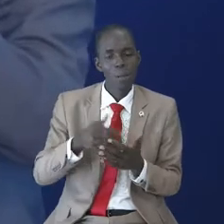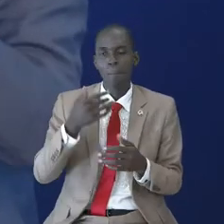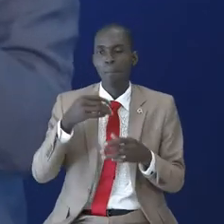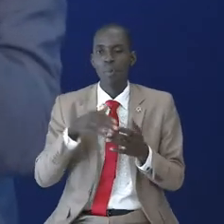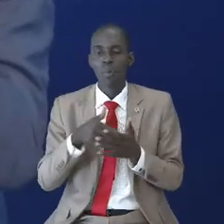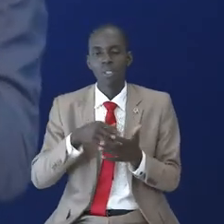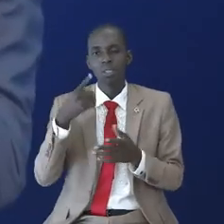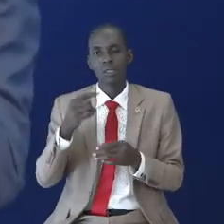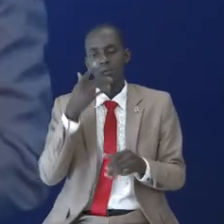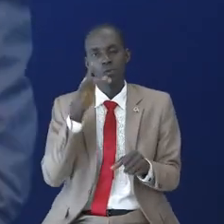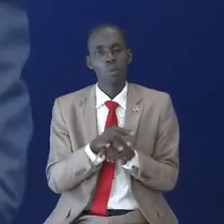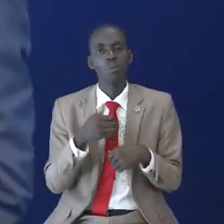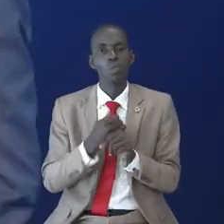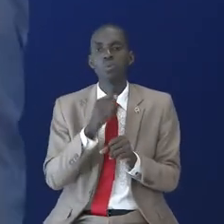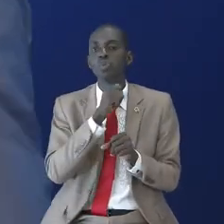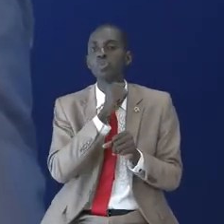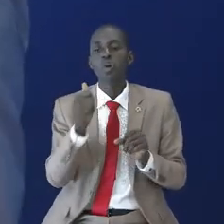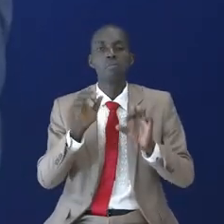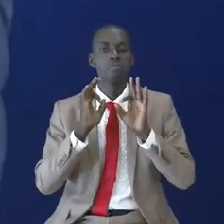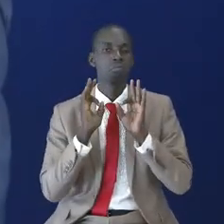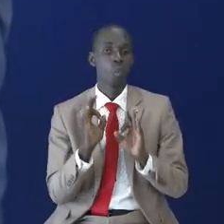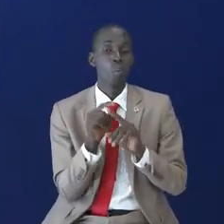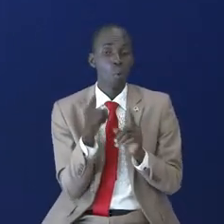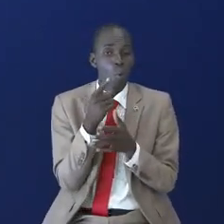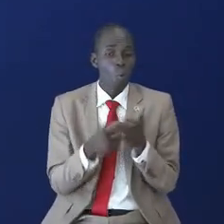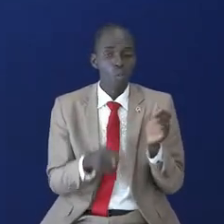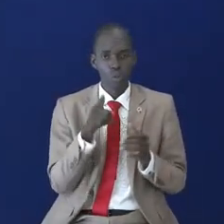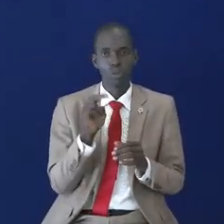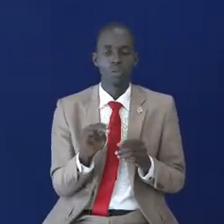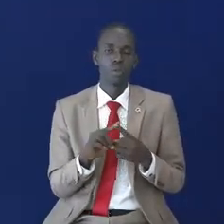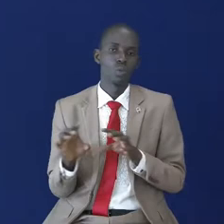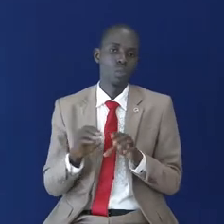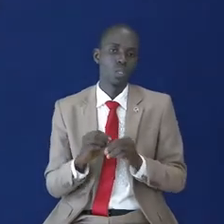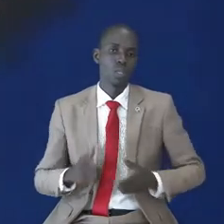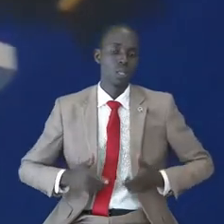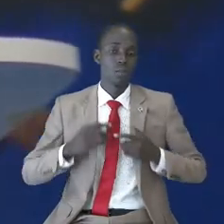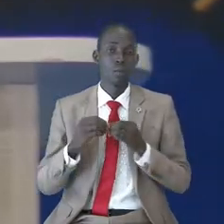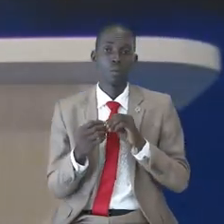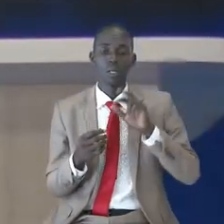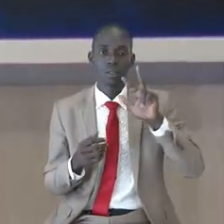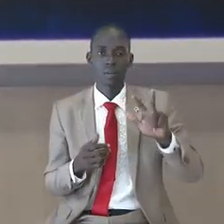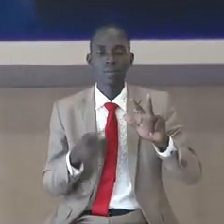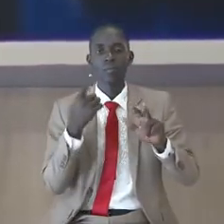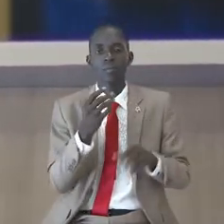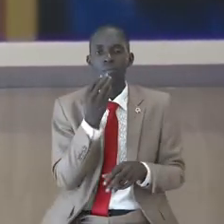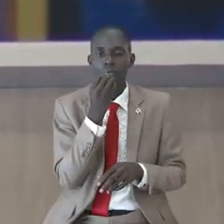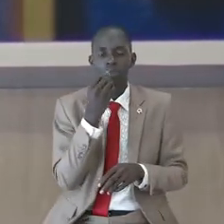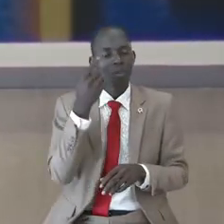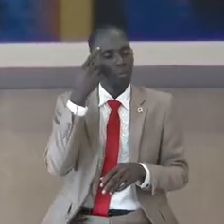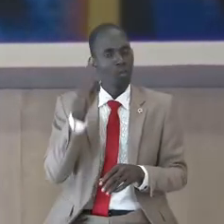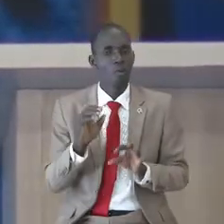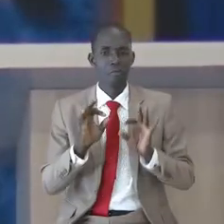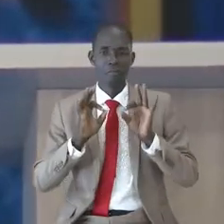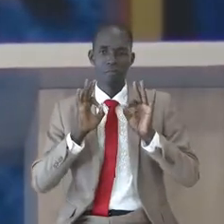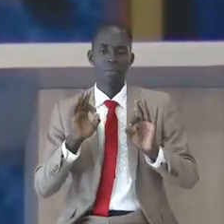you unfit for what you need to do in life. Number three now is the food for fitness